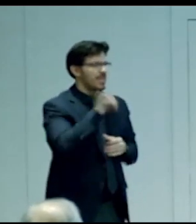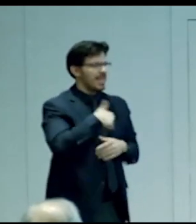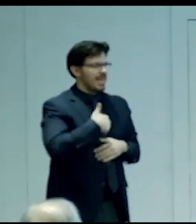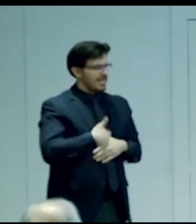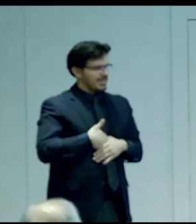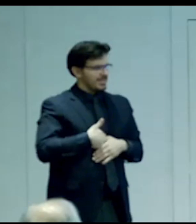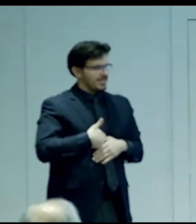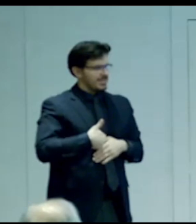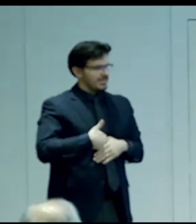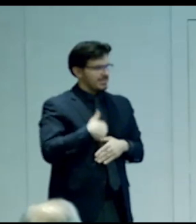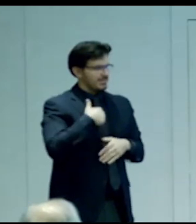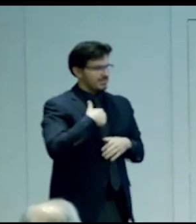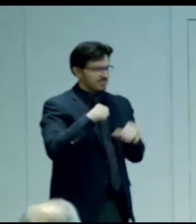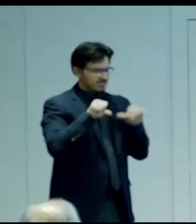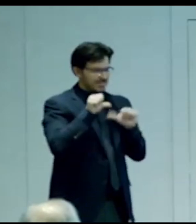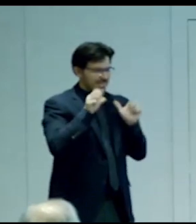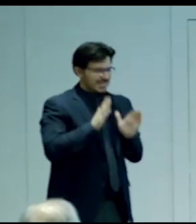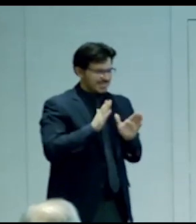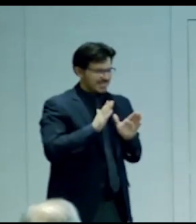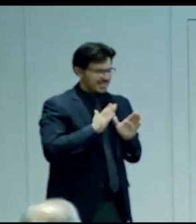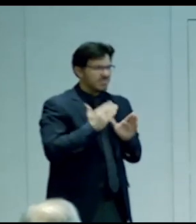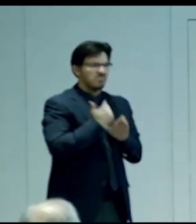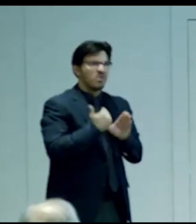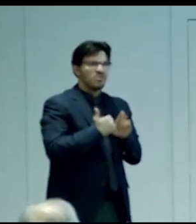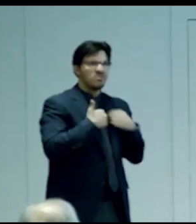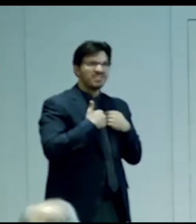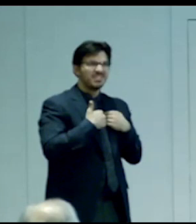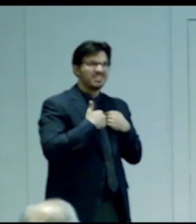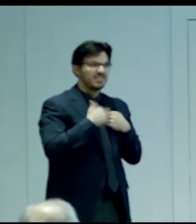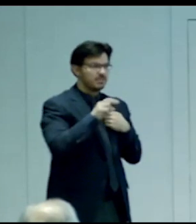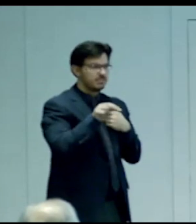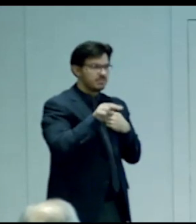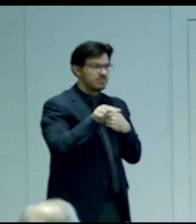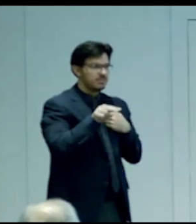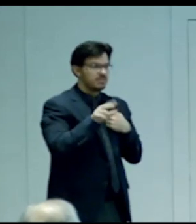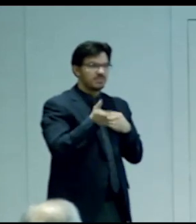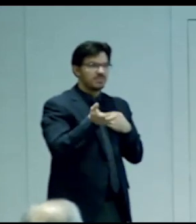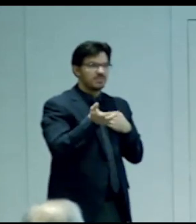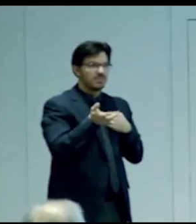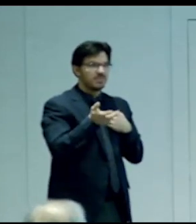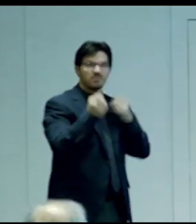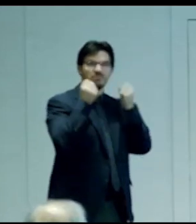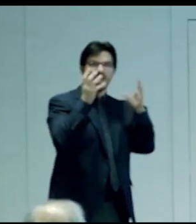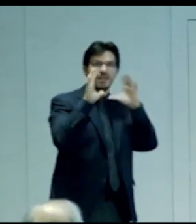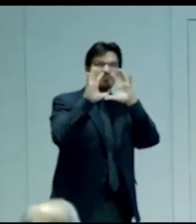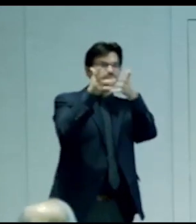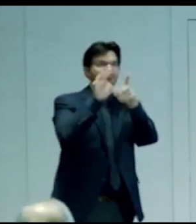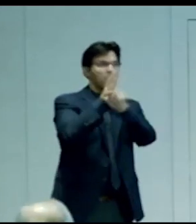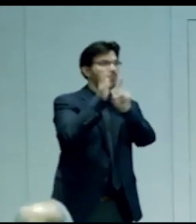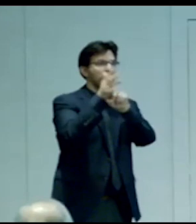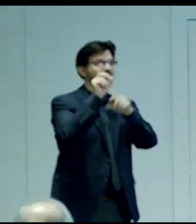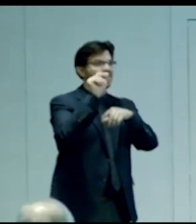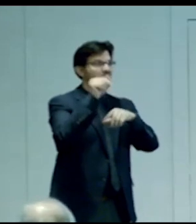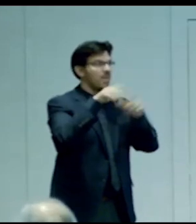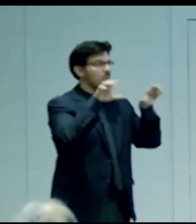a scientist because so much of what the popular data and the performance data we